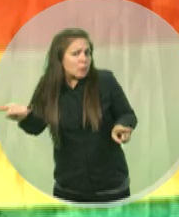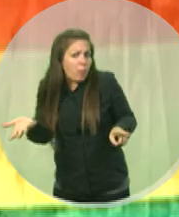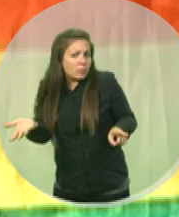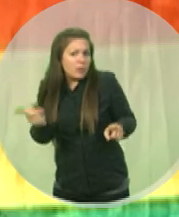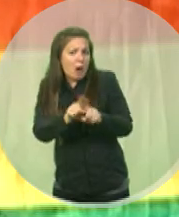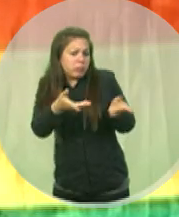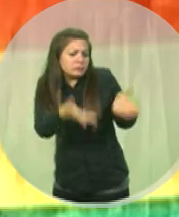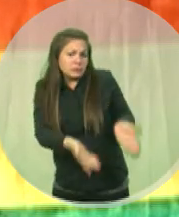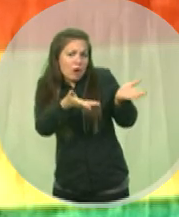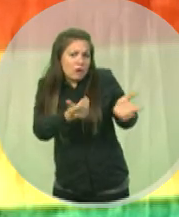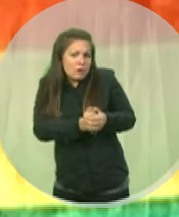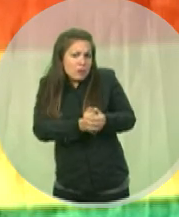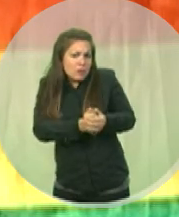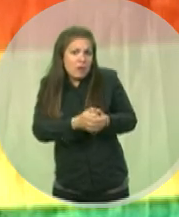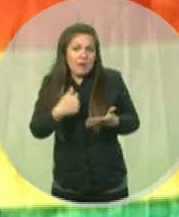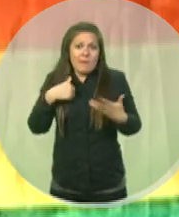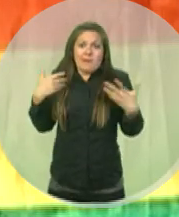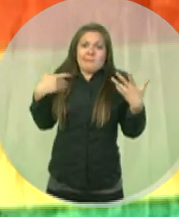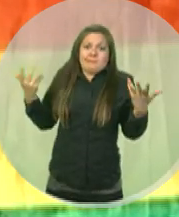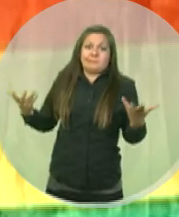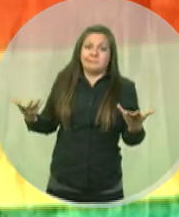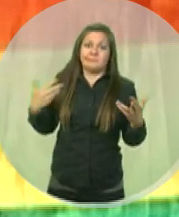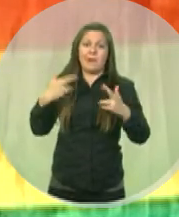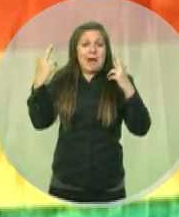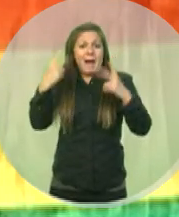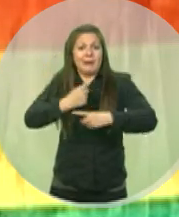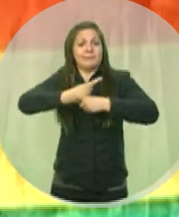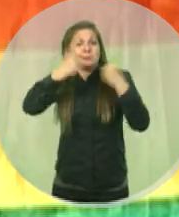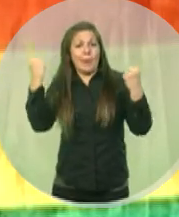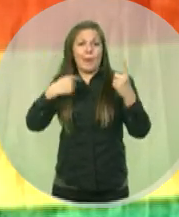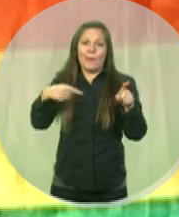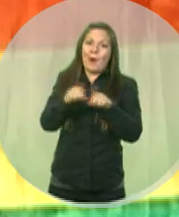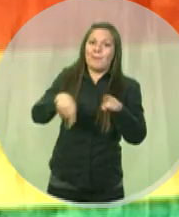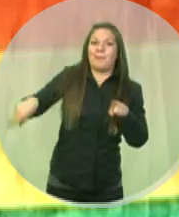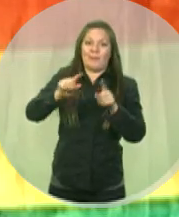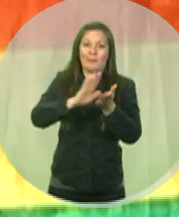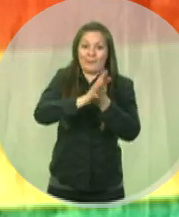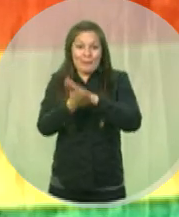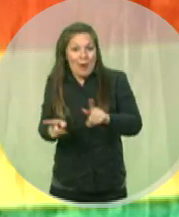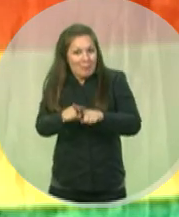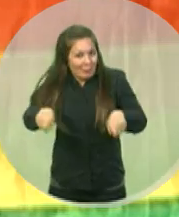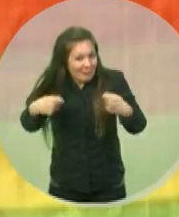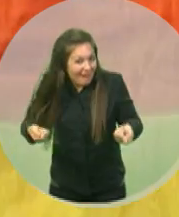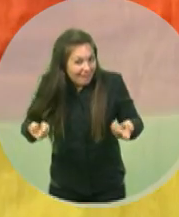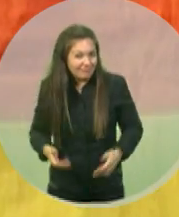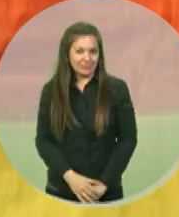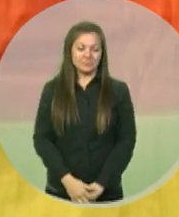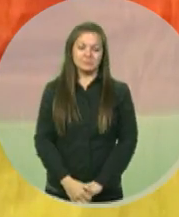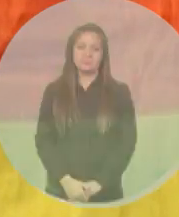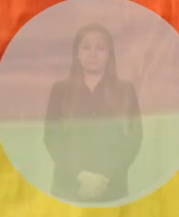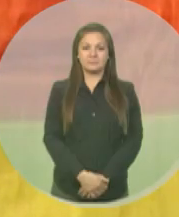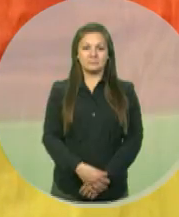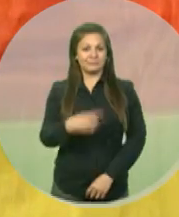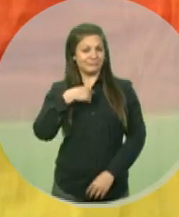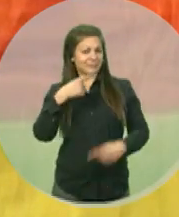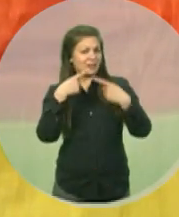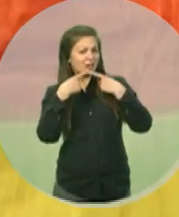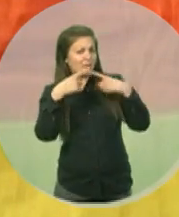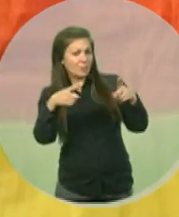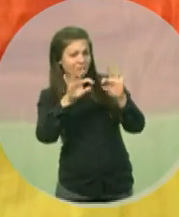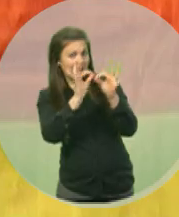why can't you just fit in? Why do you have to be like that? Eventually you'll be normal. I came out when I